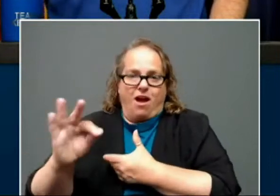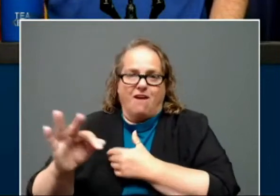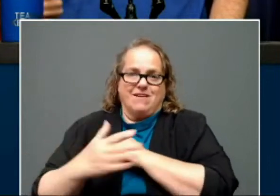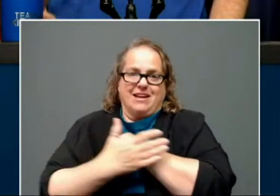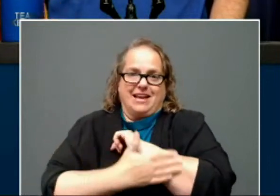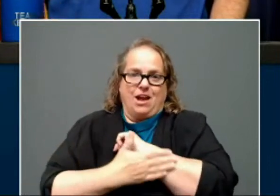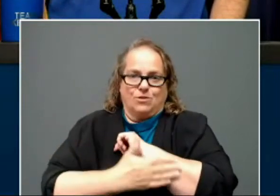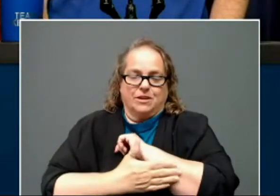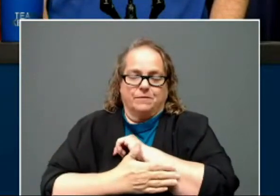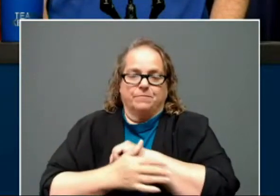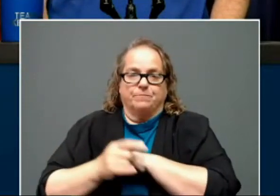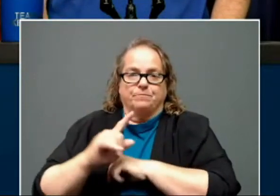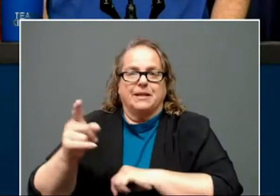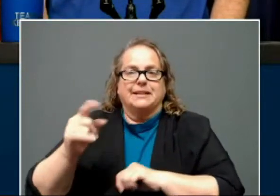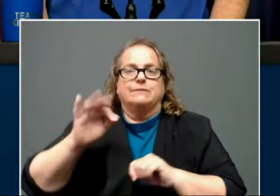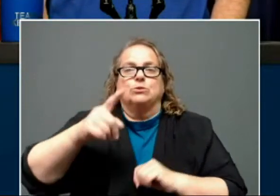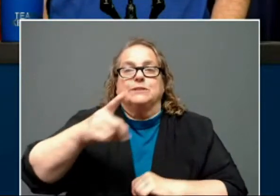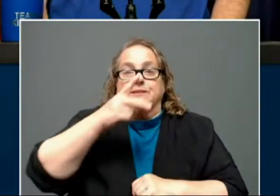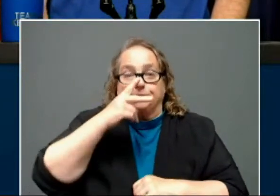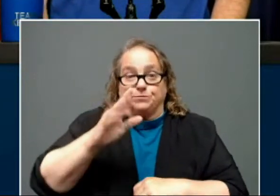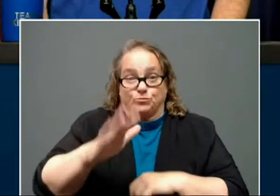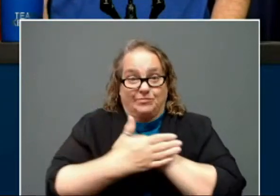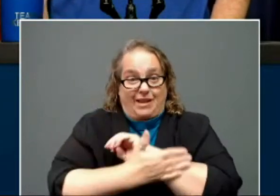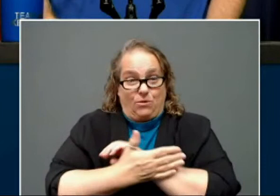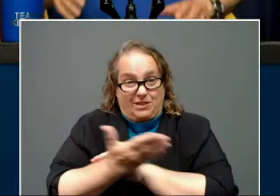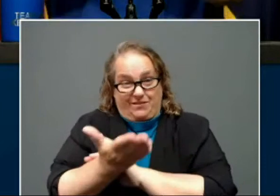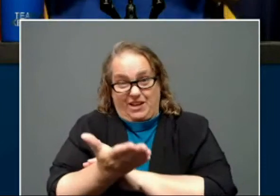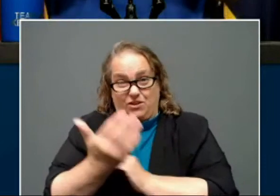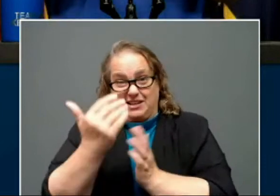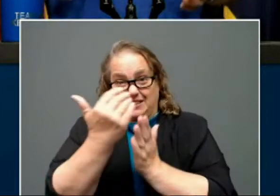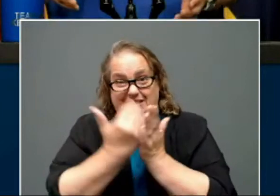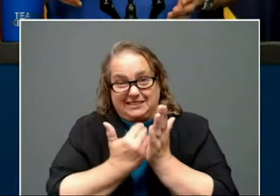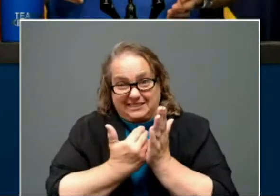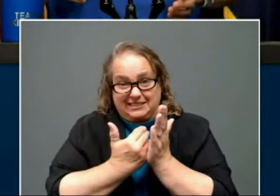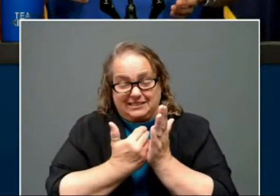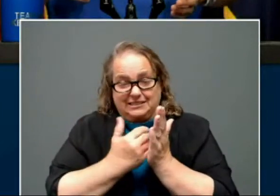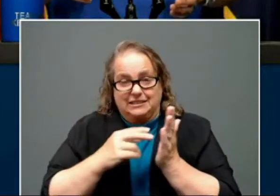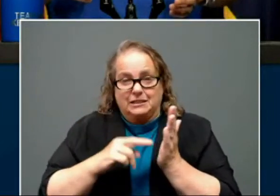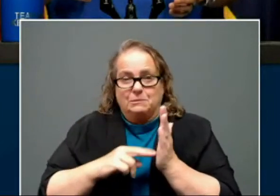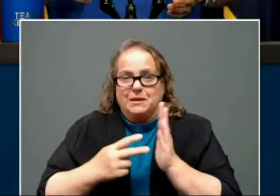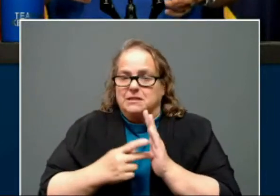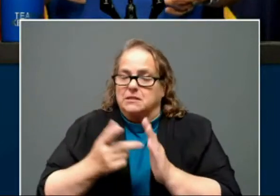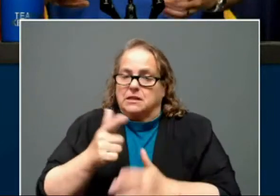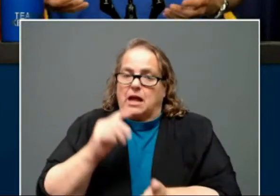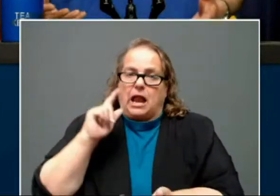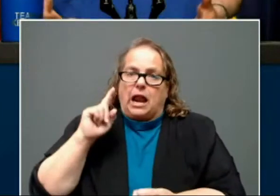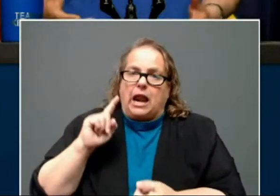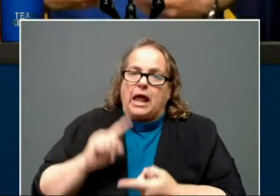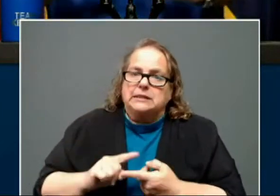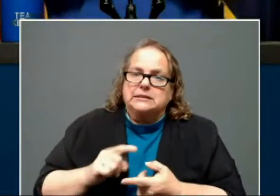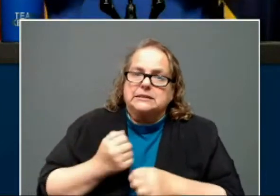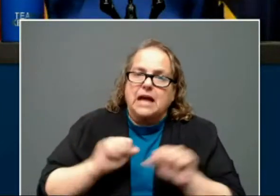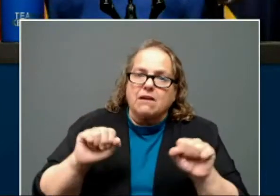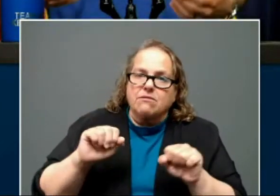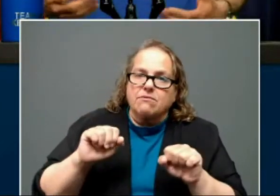county listed here, it means that it's going to be less safe than other counties. So I would